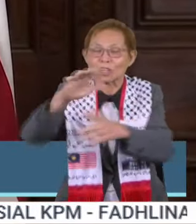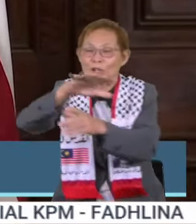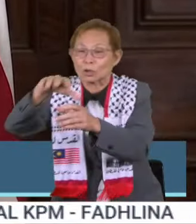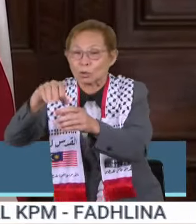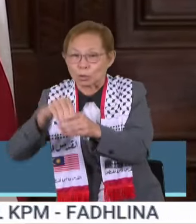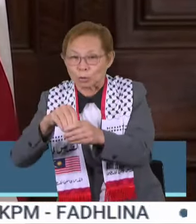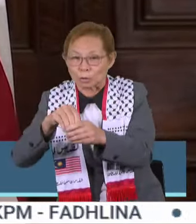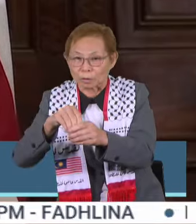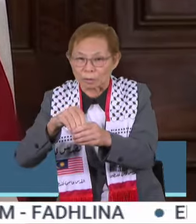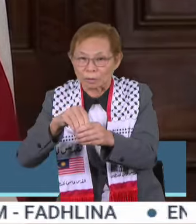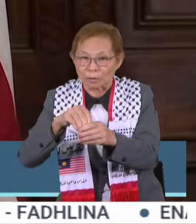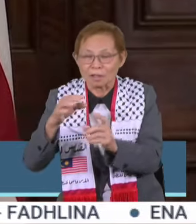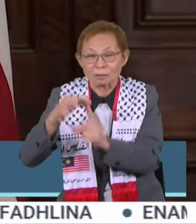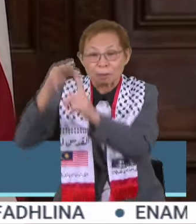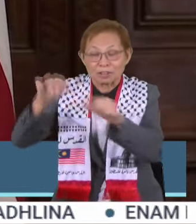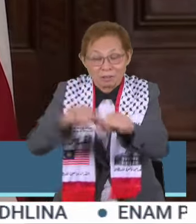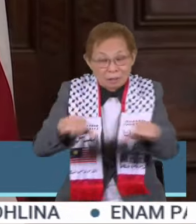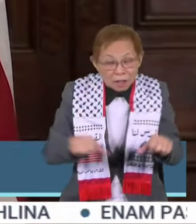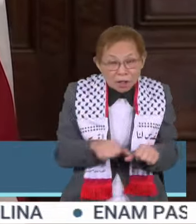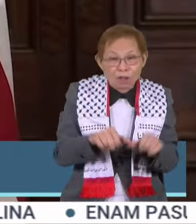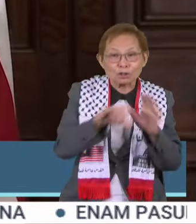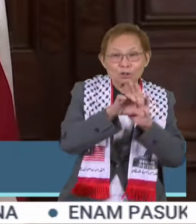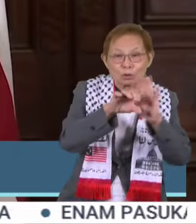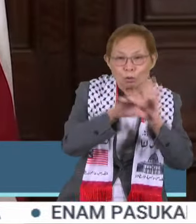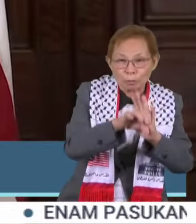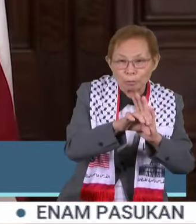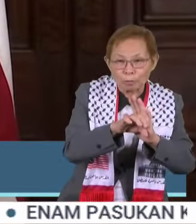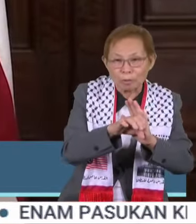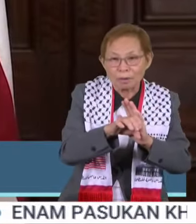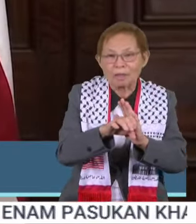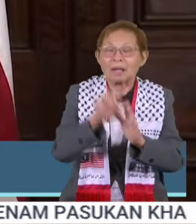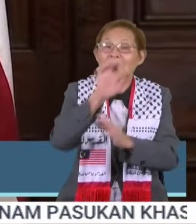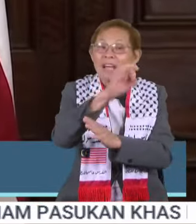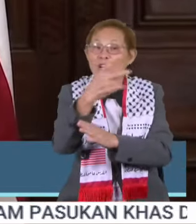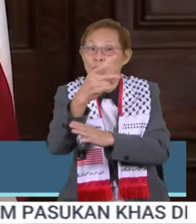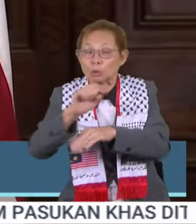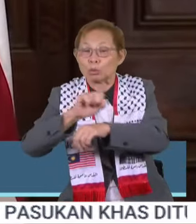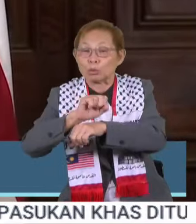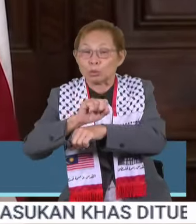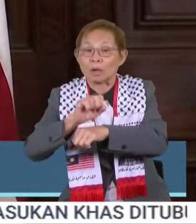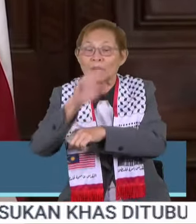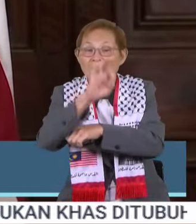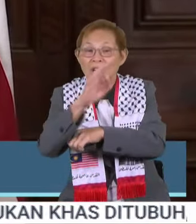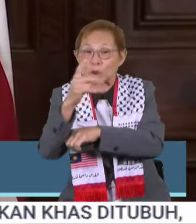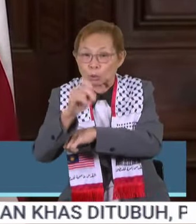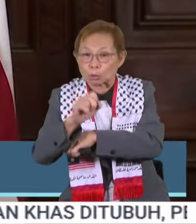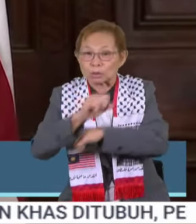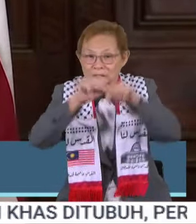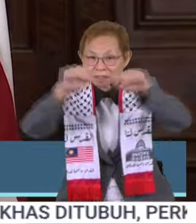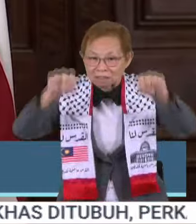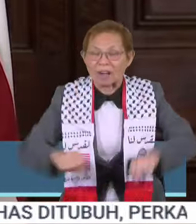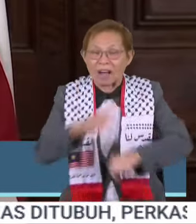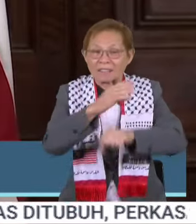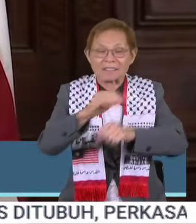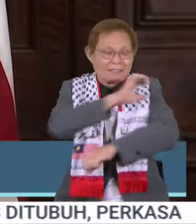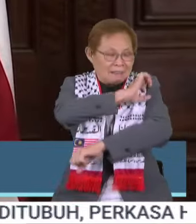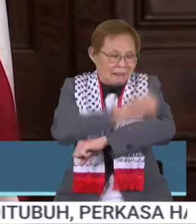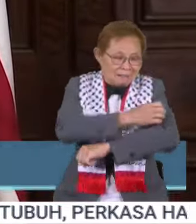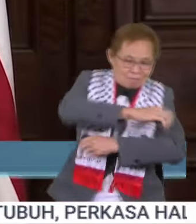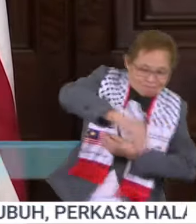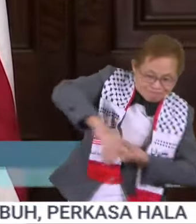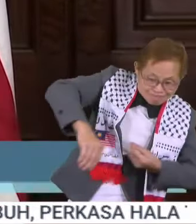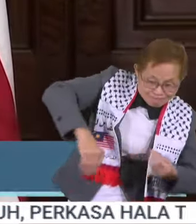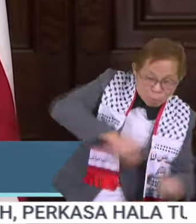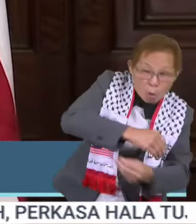including some very specific areas like vaccine ecosystem and also clean energy transition. Now,